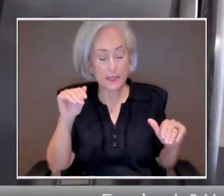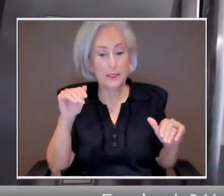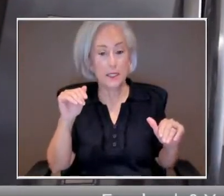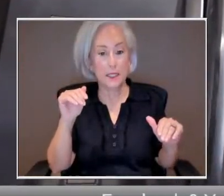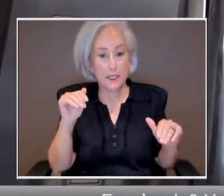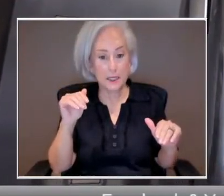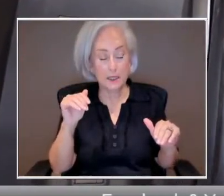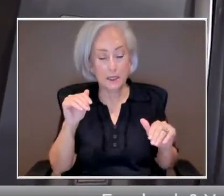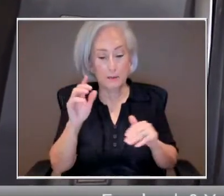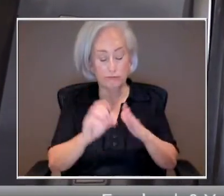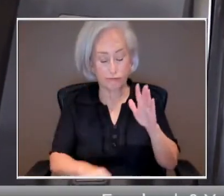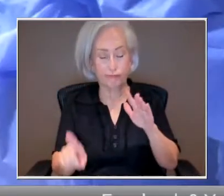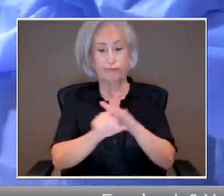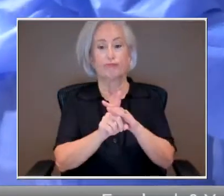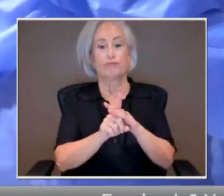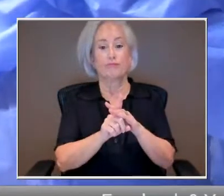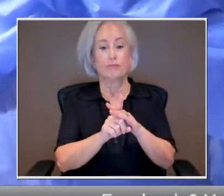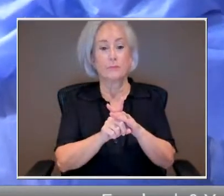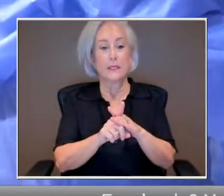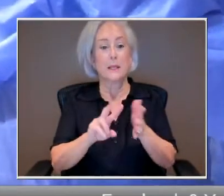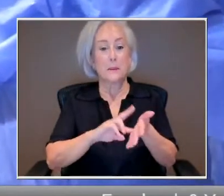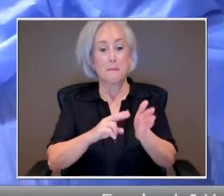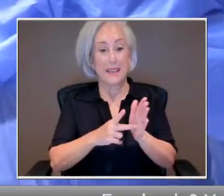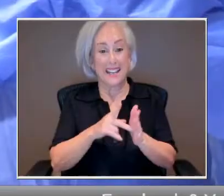halt, culminating with this.